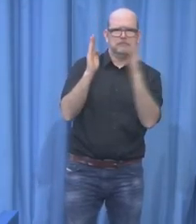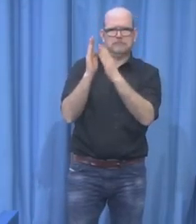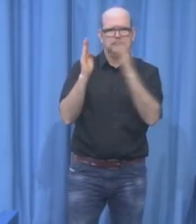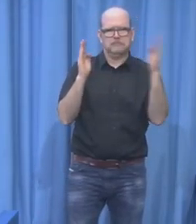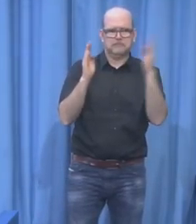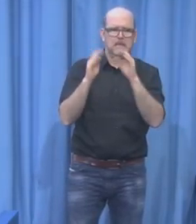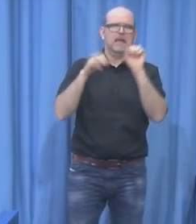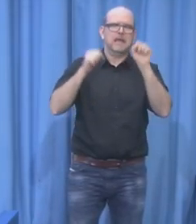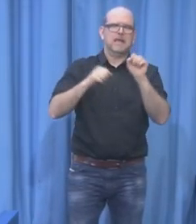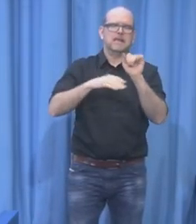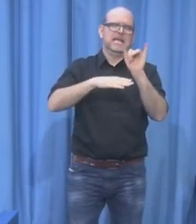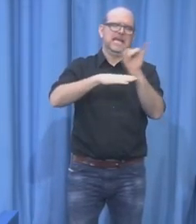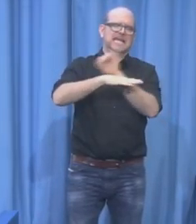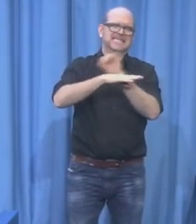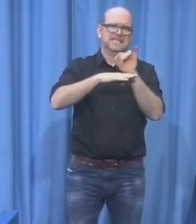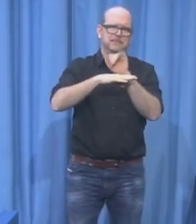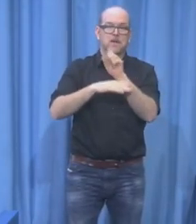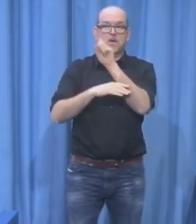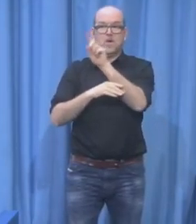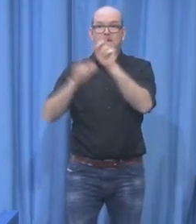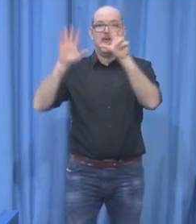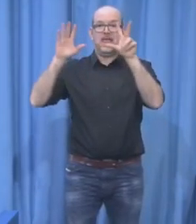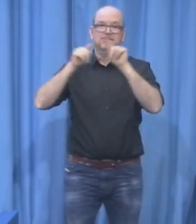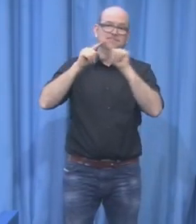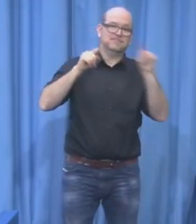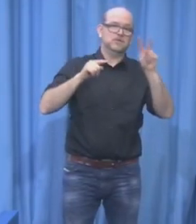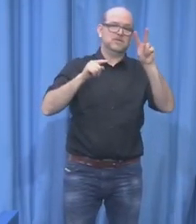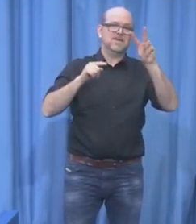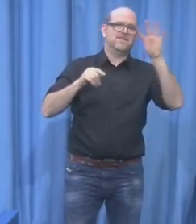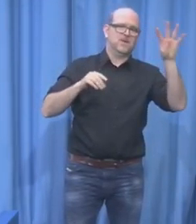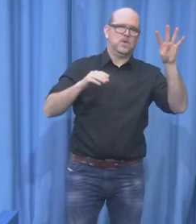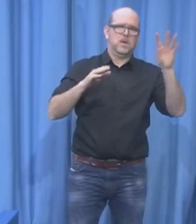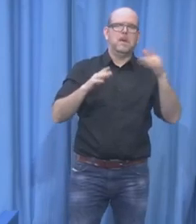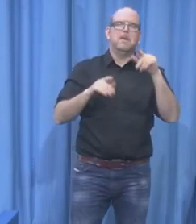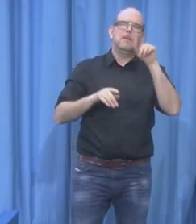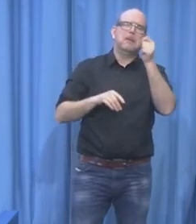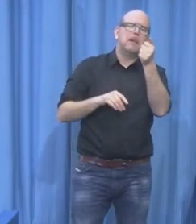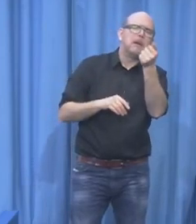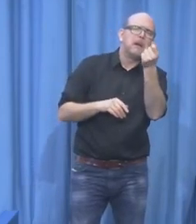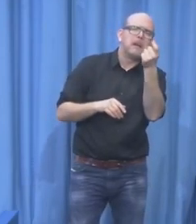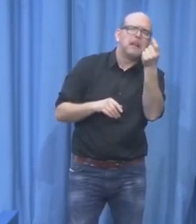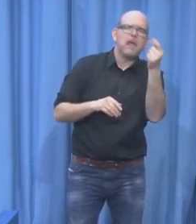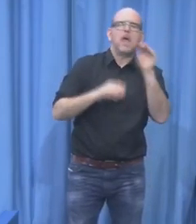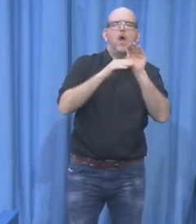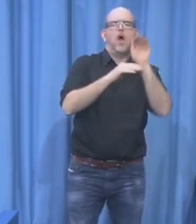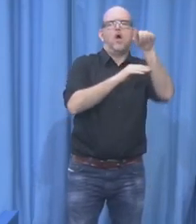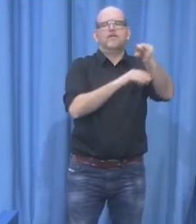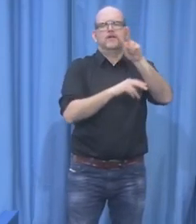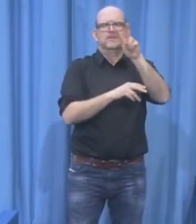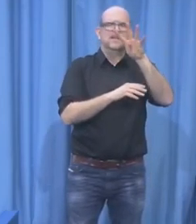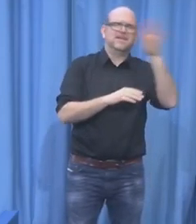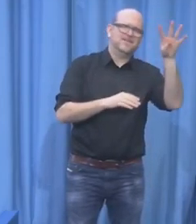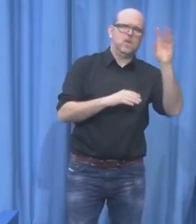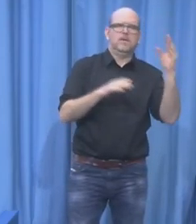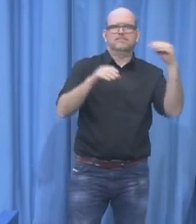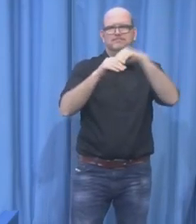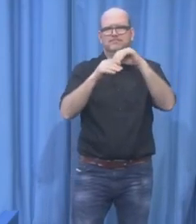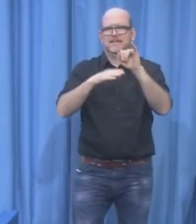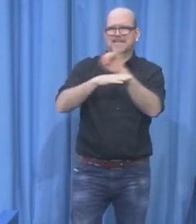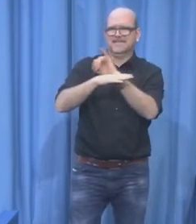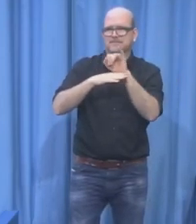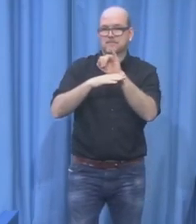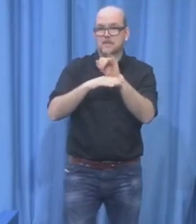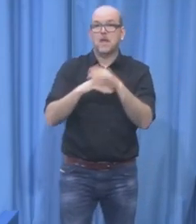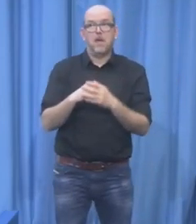thing for them. But in I suppose you could call this, is in Ireland, this is an opportunity for people to do further education,